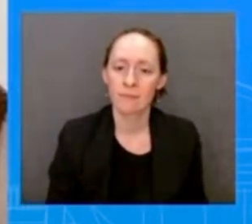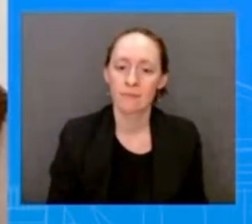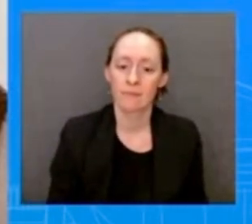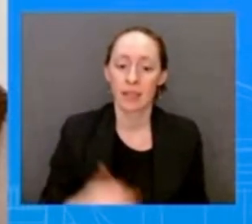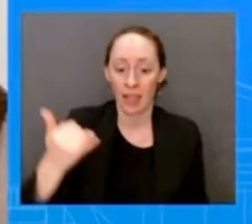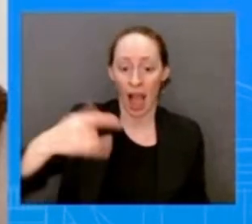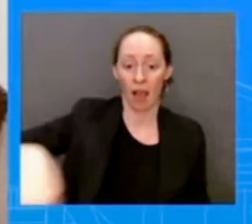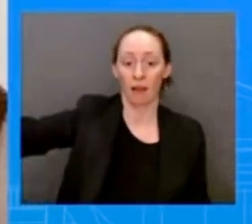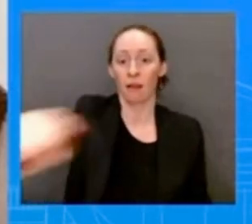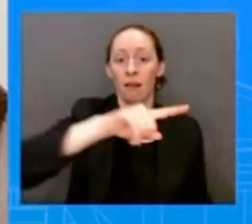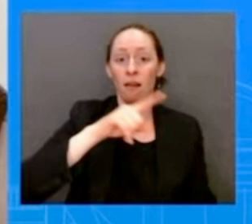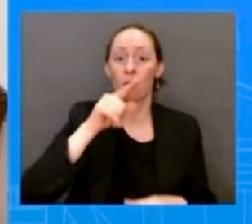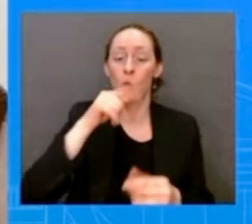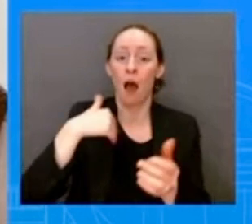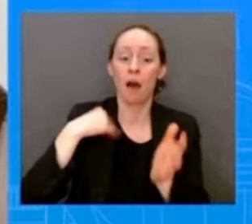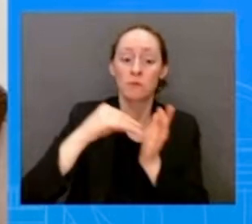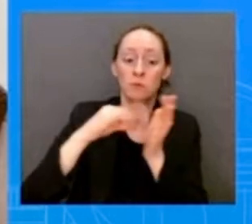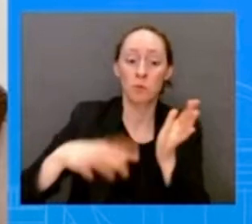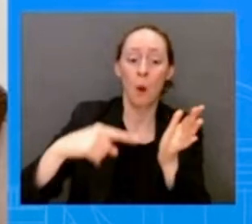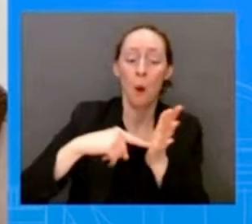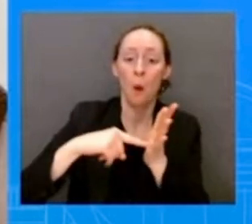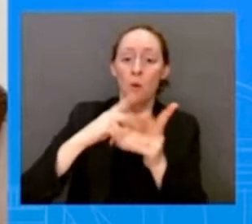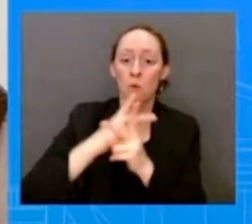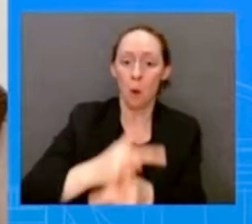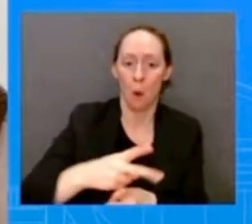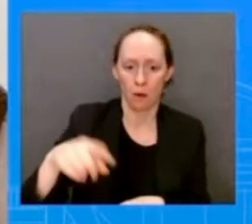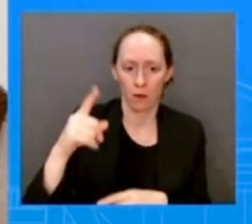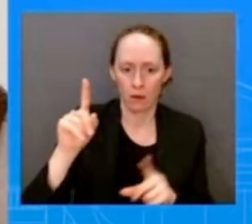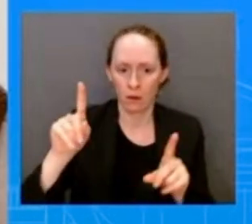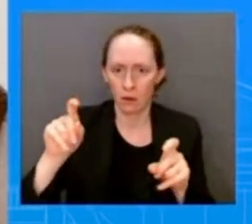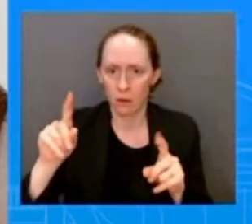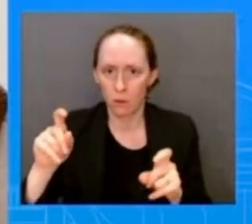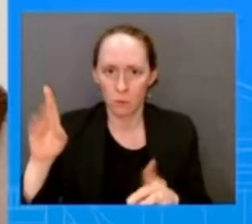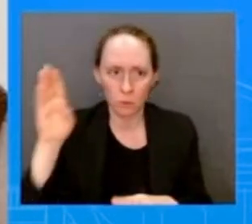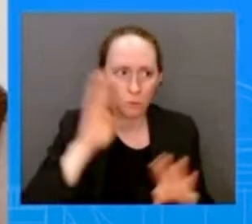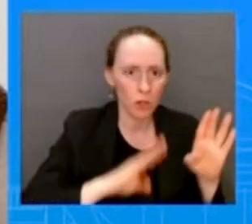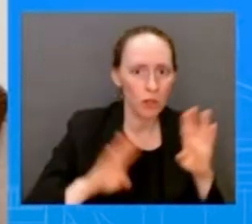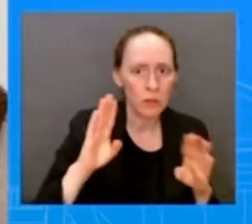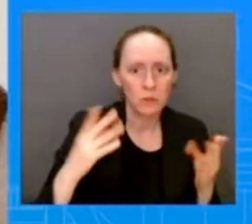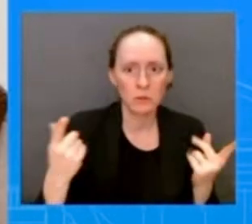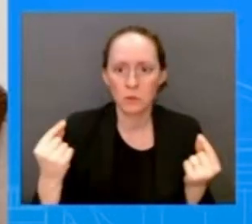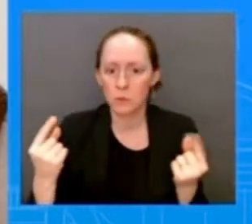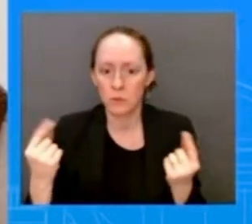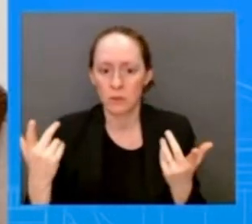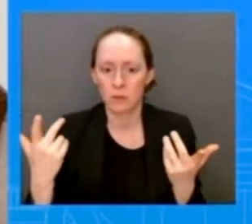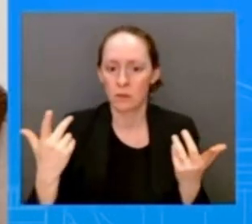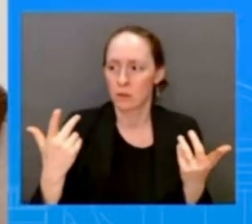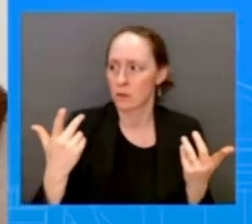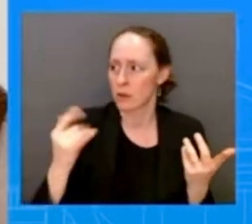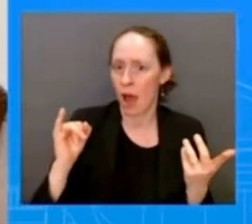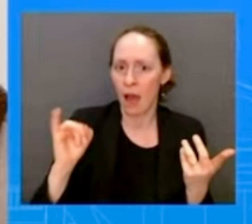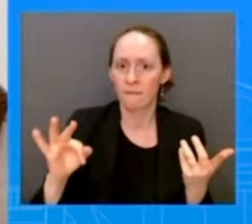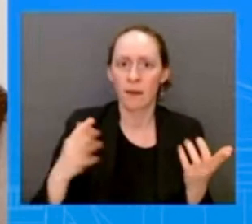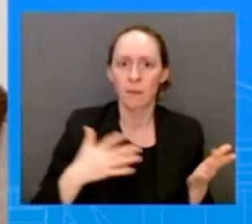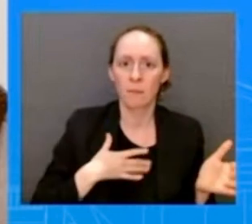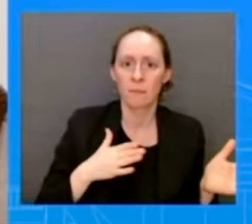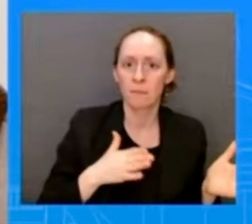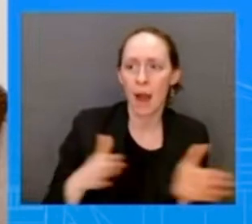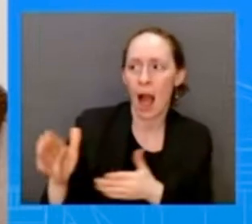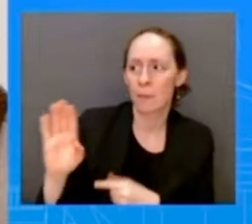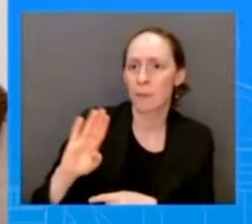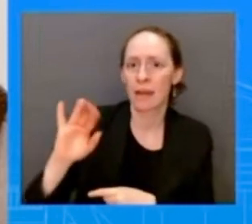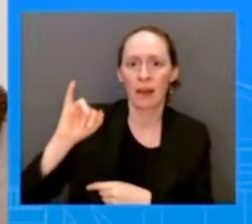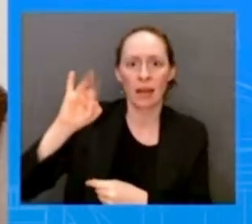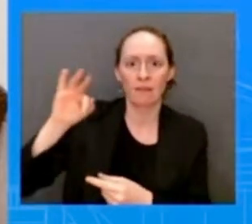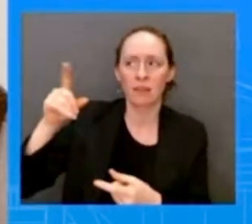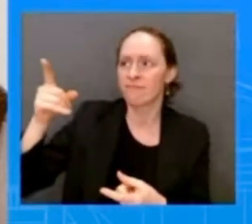is rejected, they have to make a plan B. So simply put, what is the message to those Americans who have loans right now? Because whether or